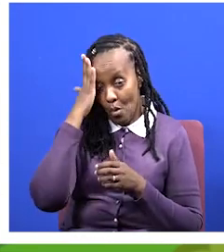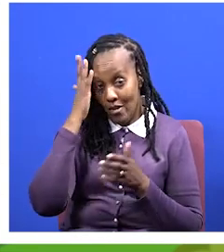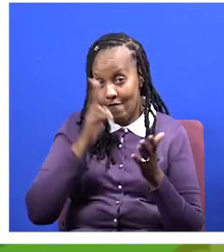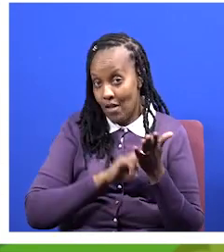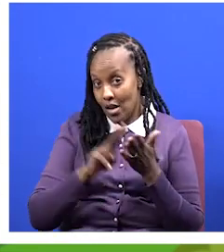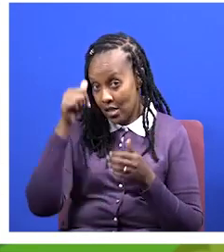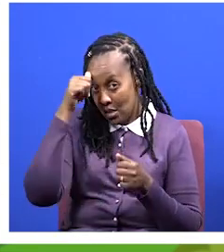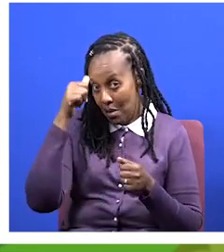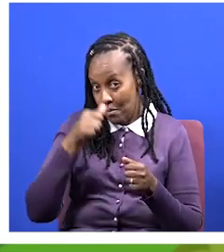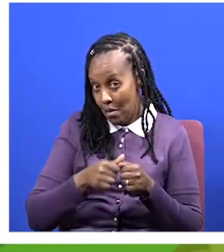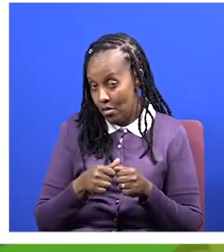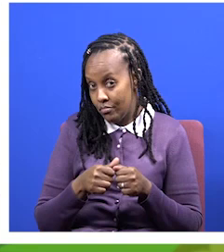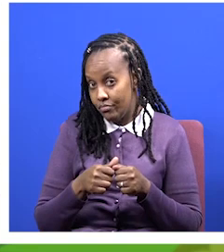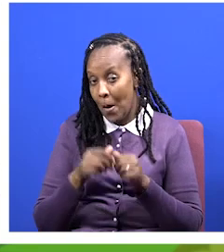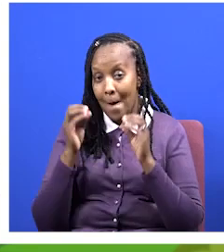memory verse, remember,